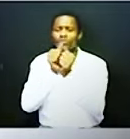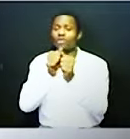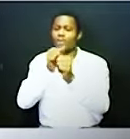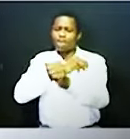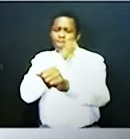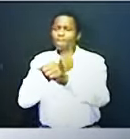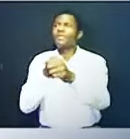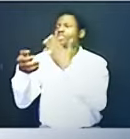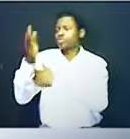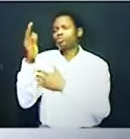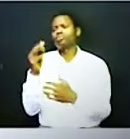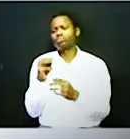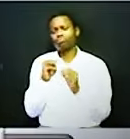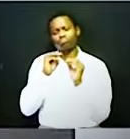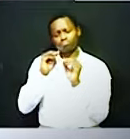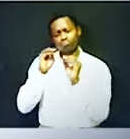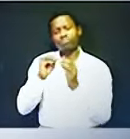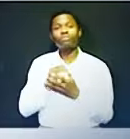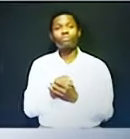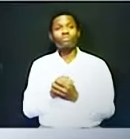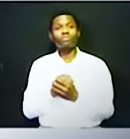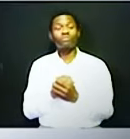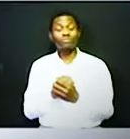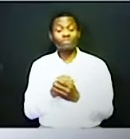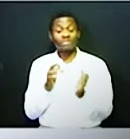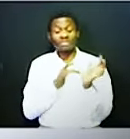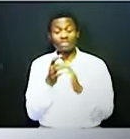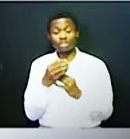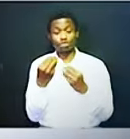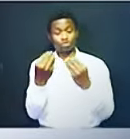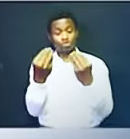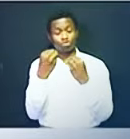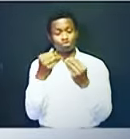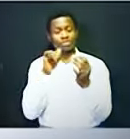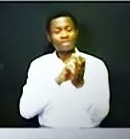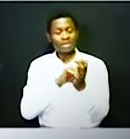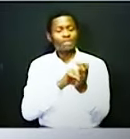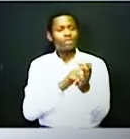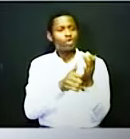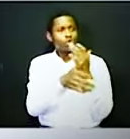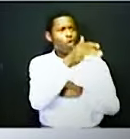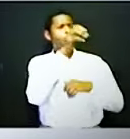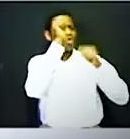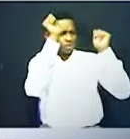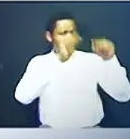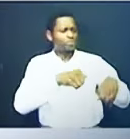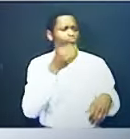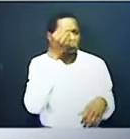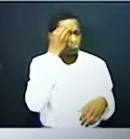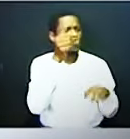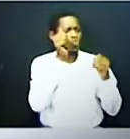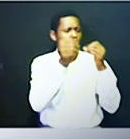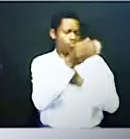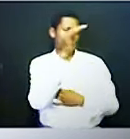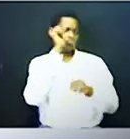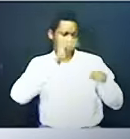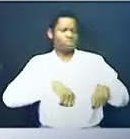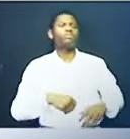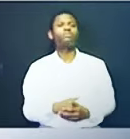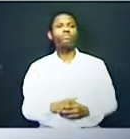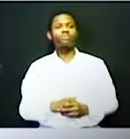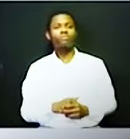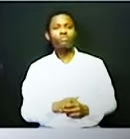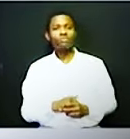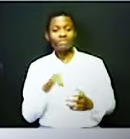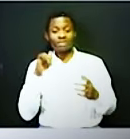taught us by example that God is knowable. And